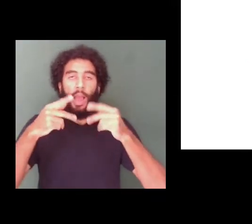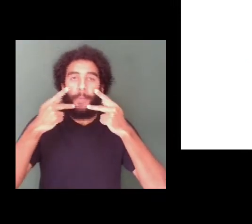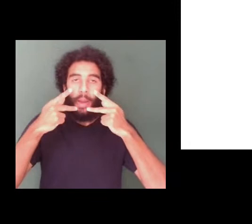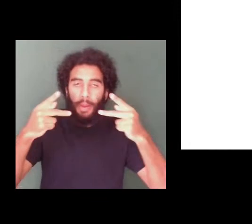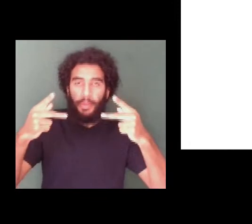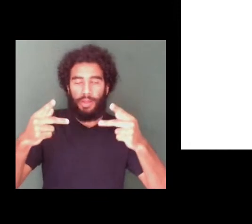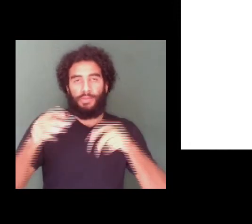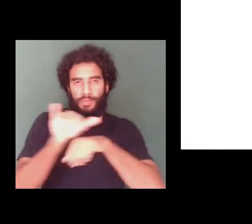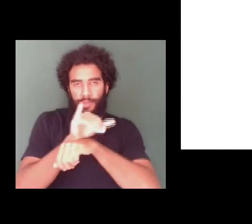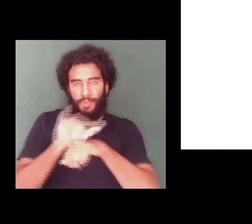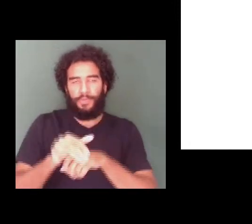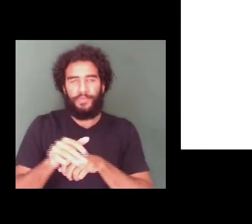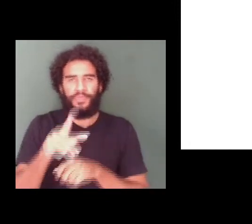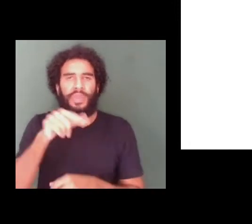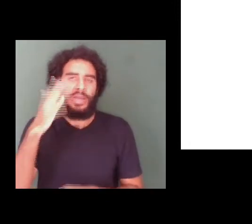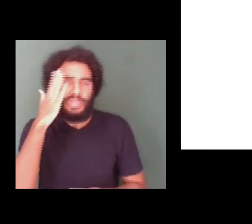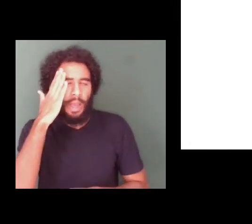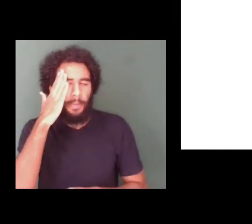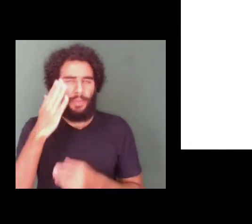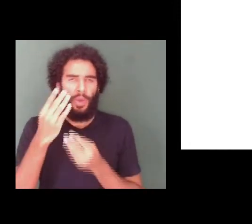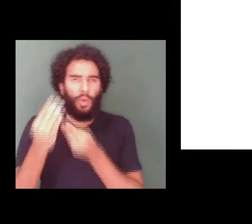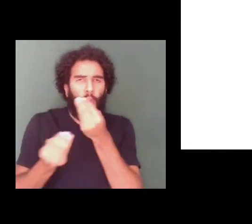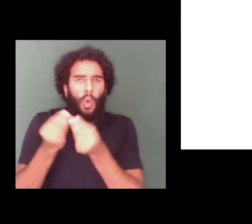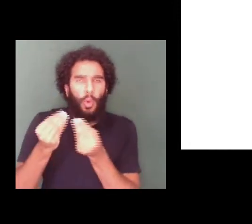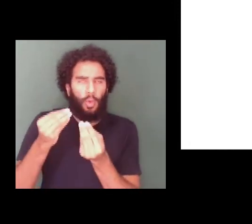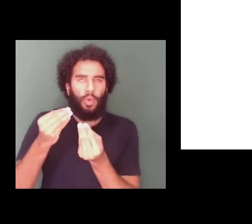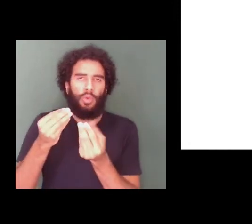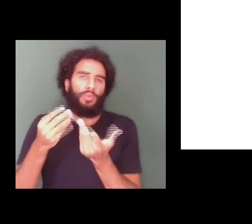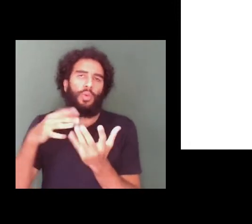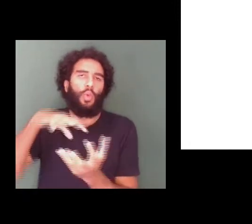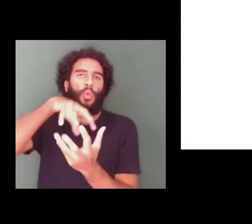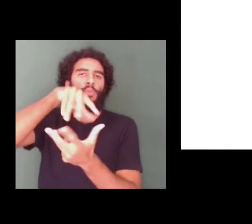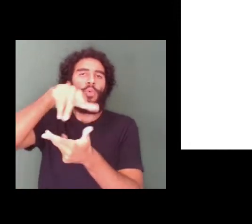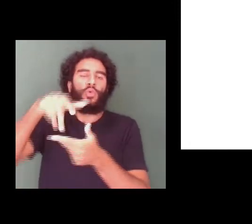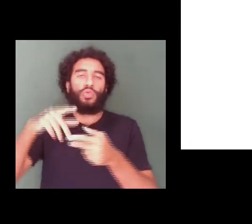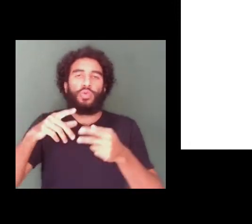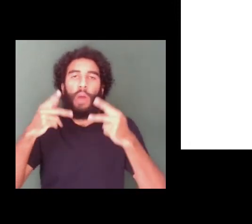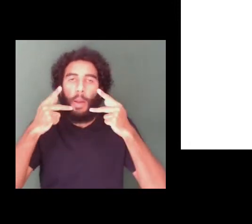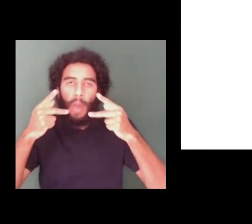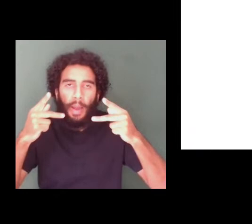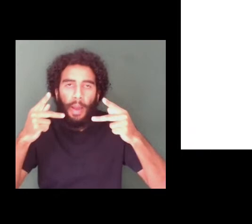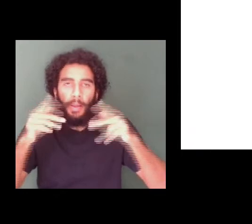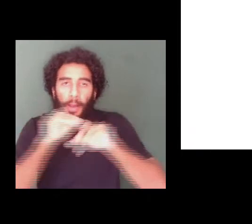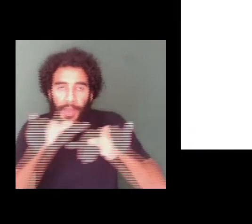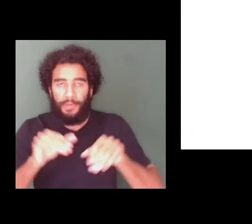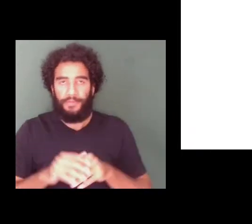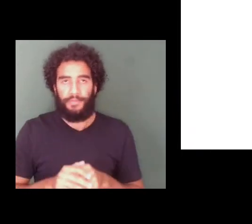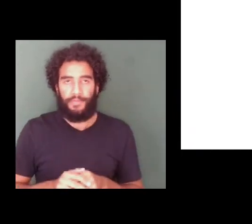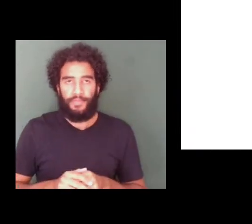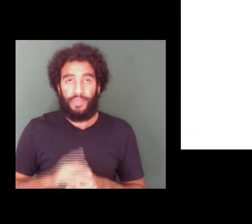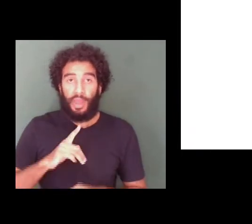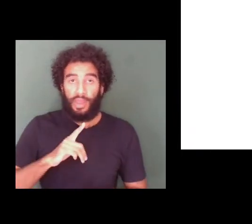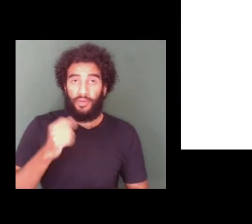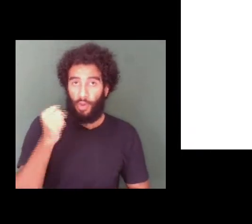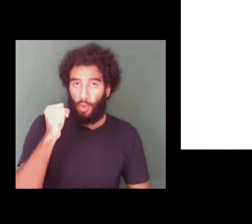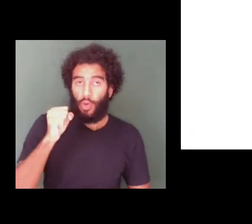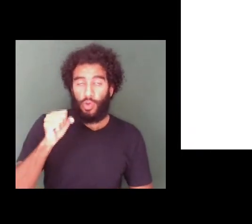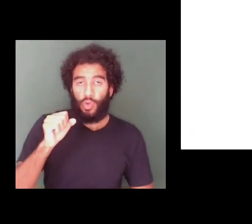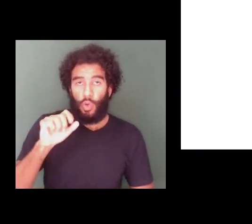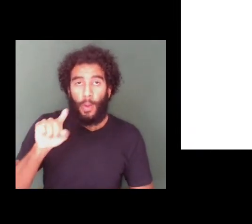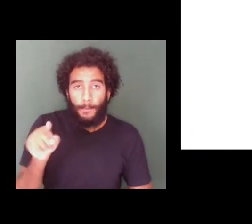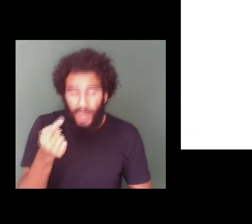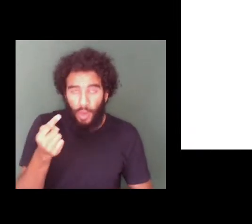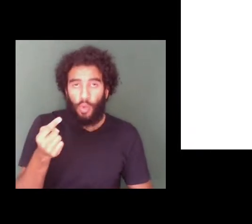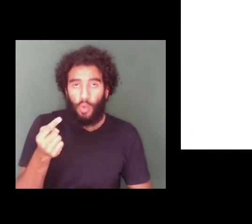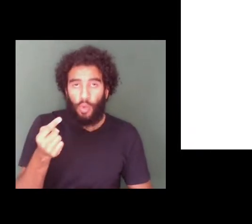we know of its kind. It had over 8,000 survey participants understanding women's perspectives on how they were